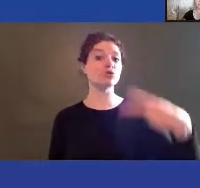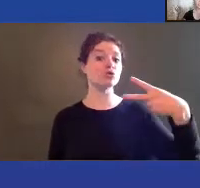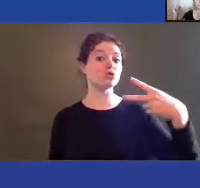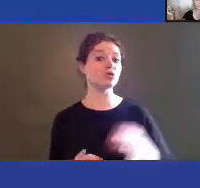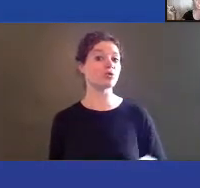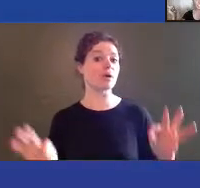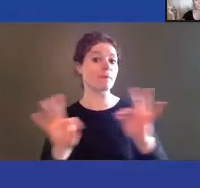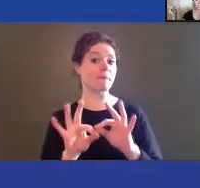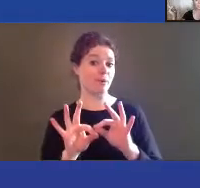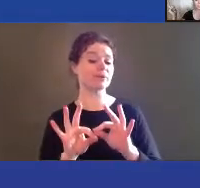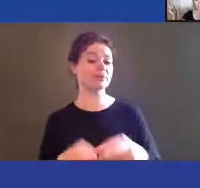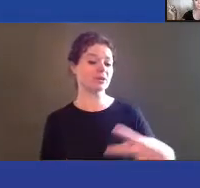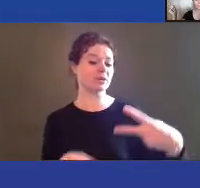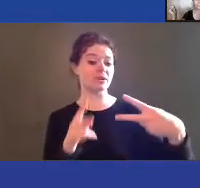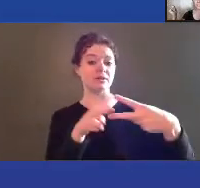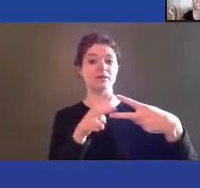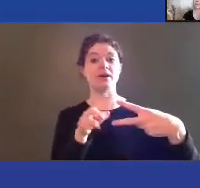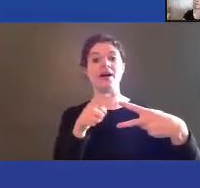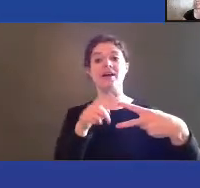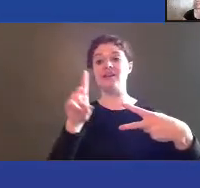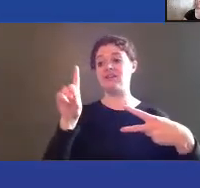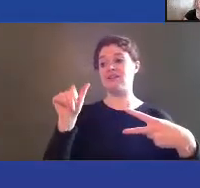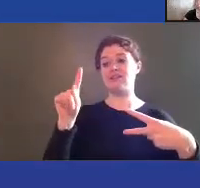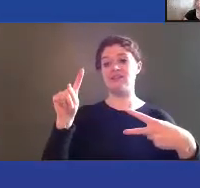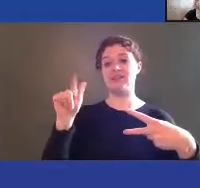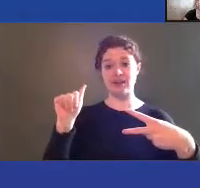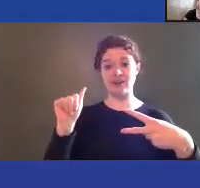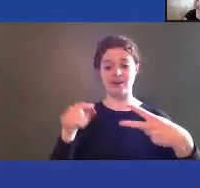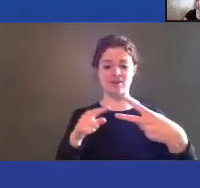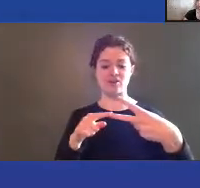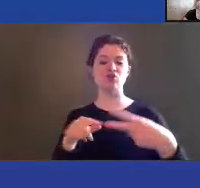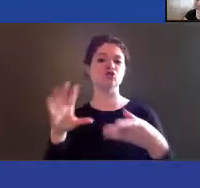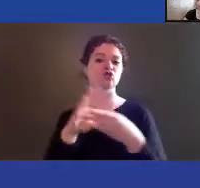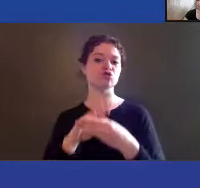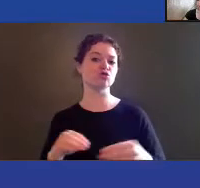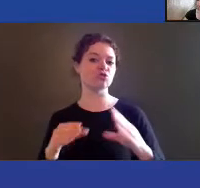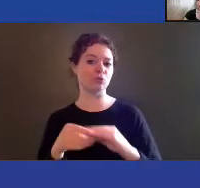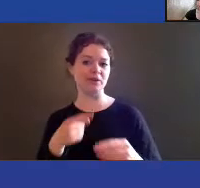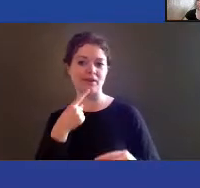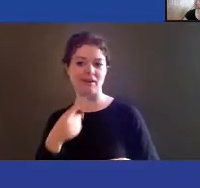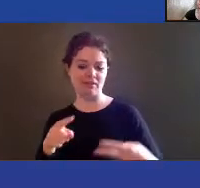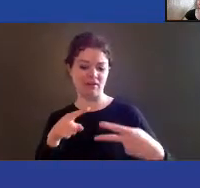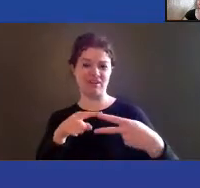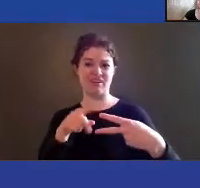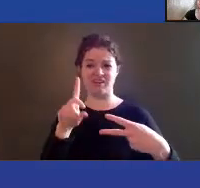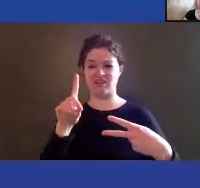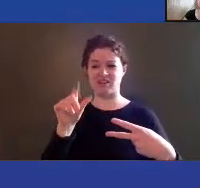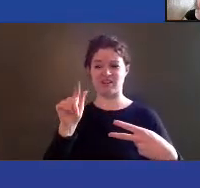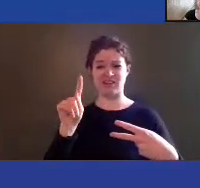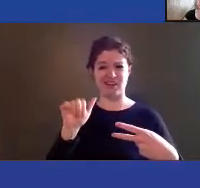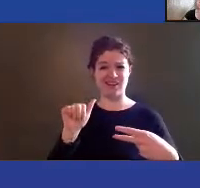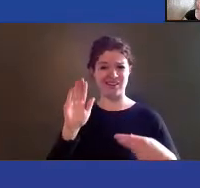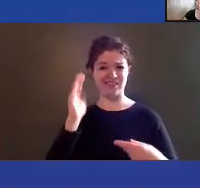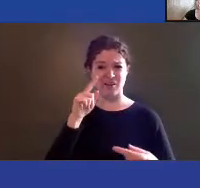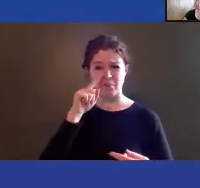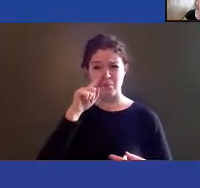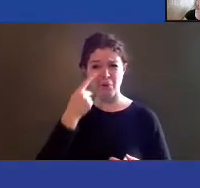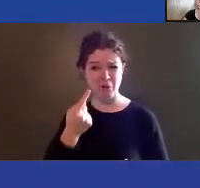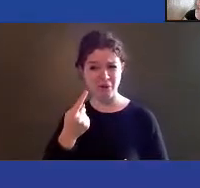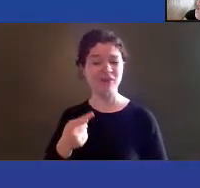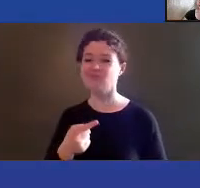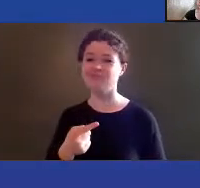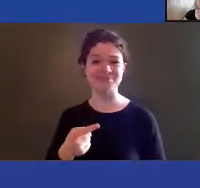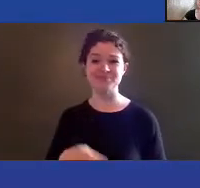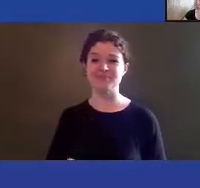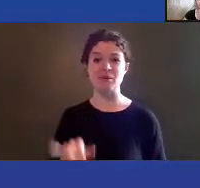data and storytelling. So data might seem a little bit dry at first, but the numbers and findings